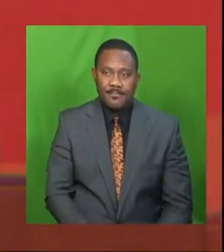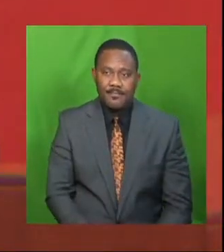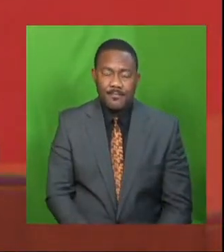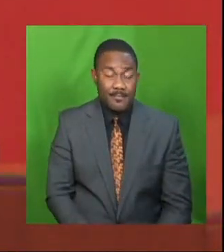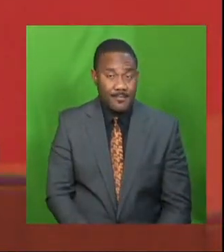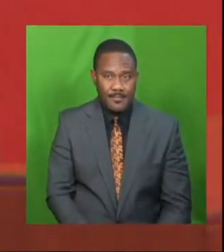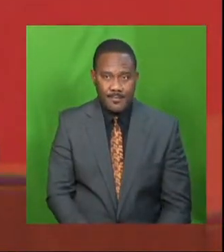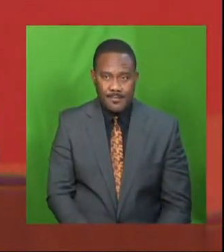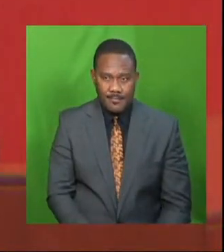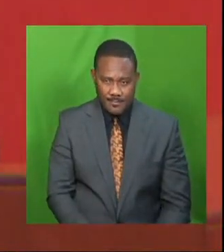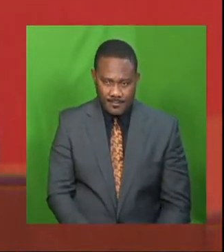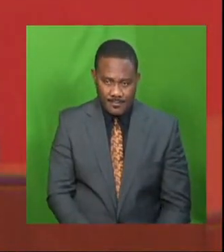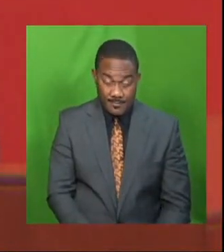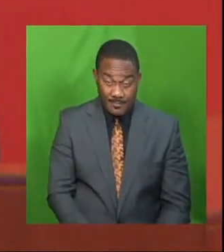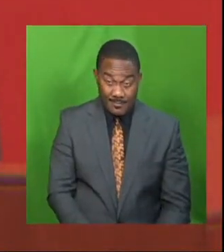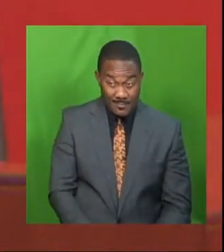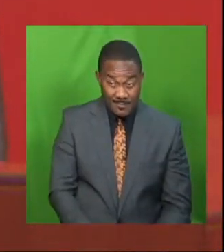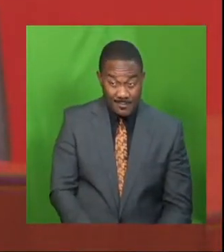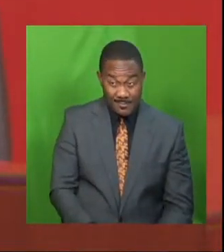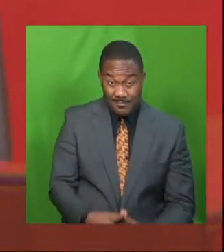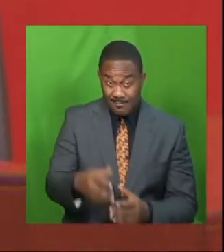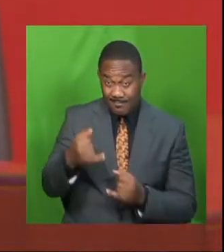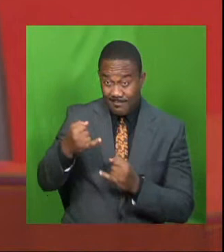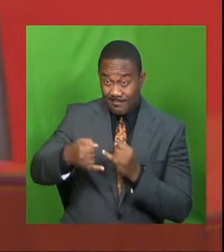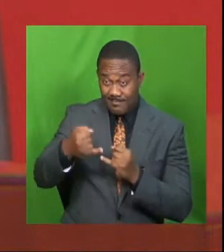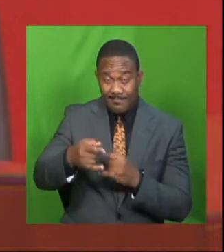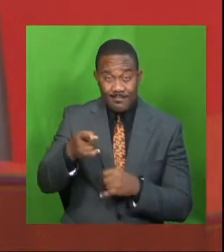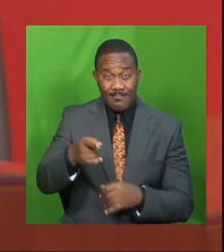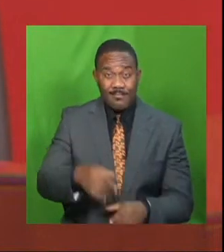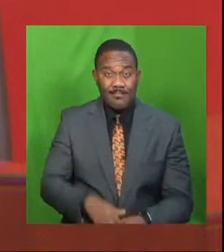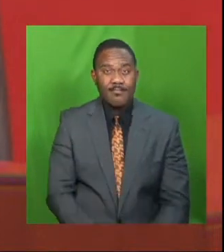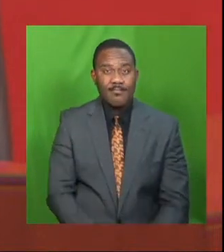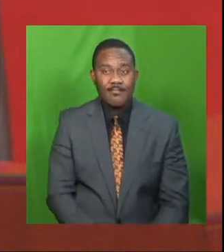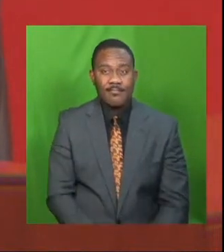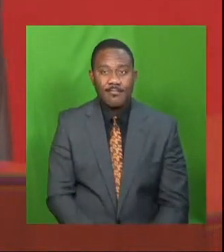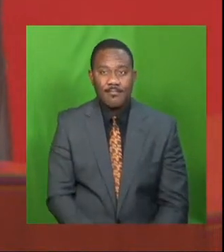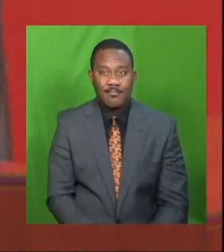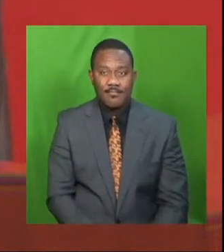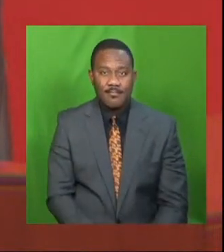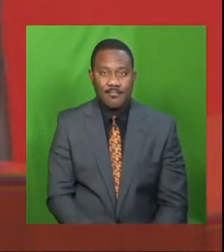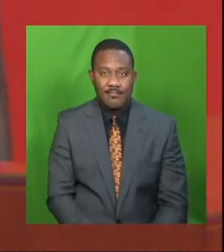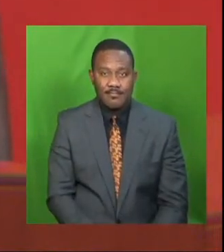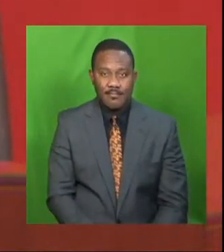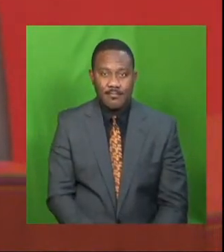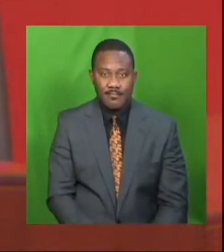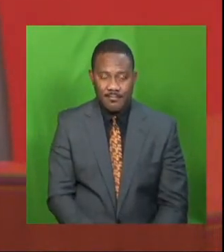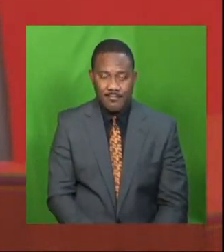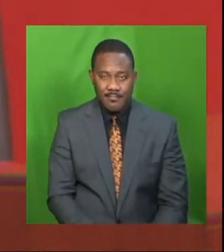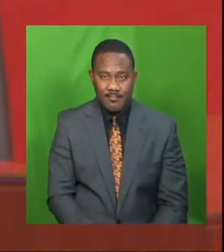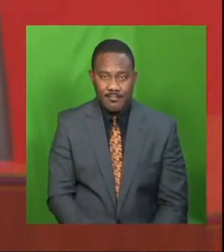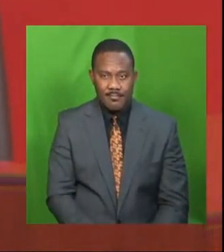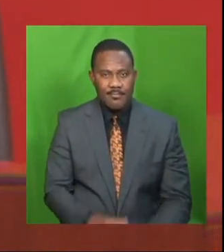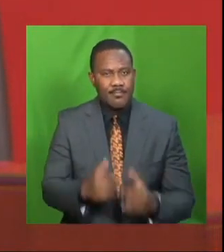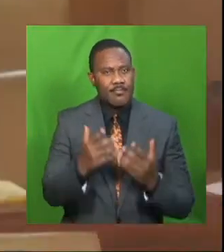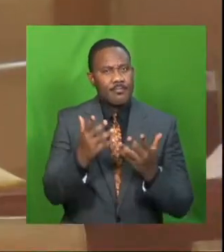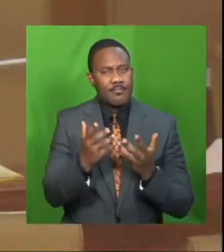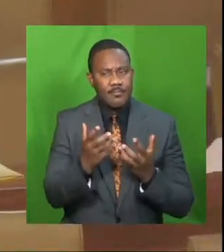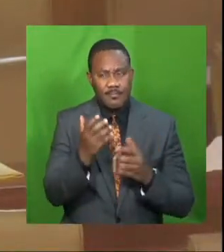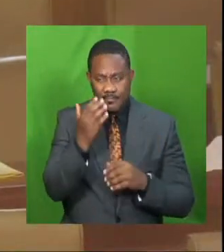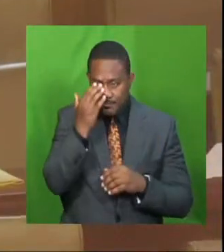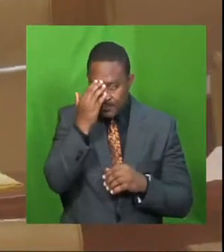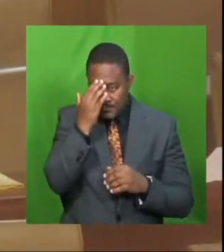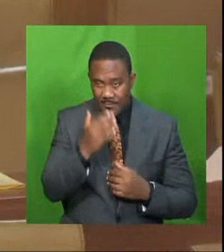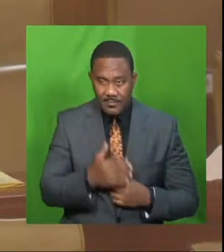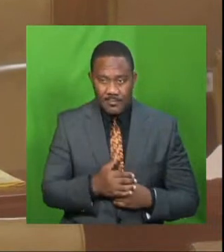Yes, Honourable, I give you your last slot. Mr. Speaker, thank you very much. Mr. Speaker, I would like to ask the Minister, has he put